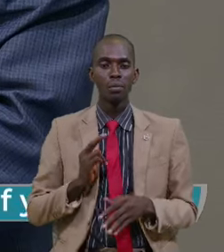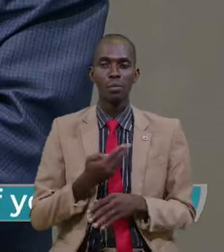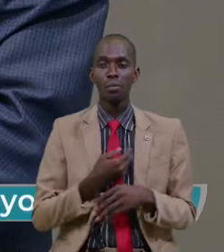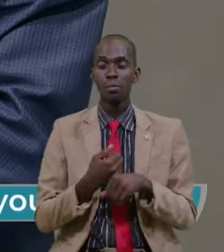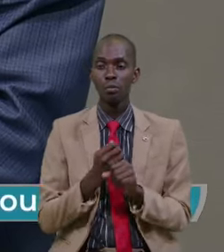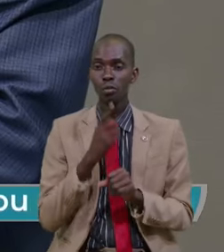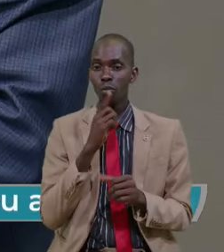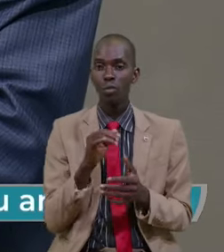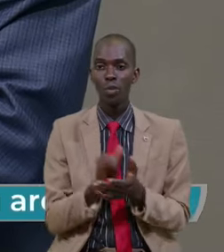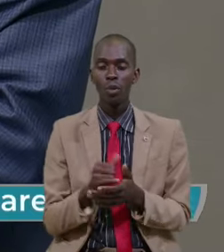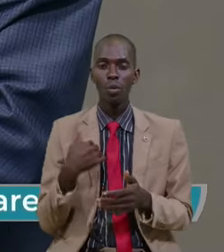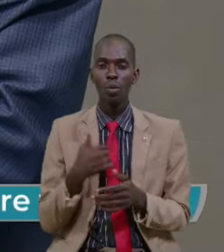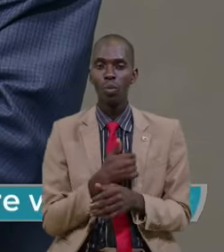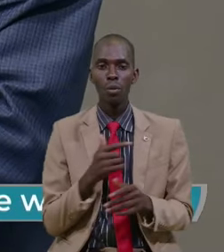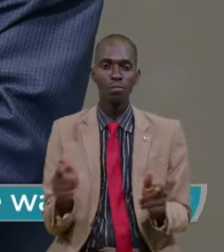reach everyone.